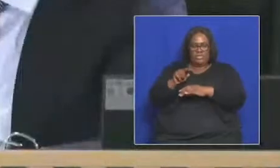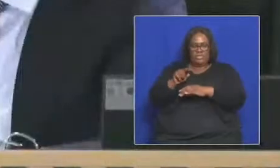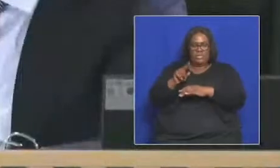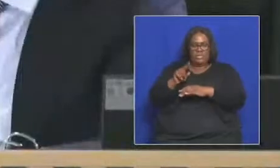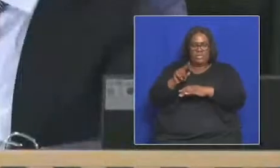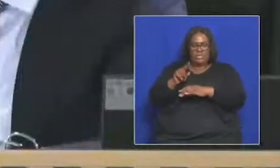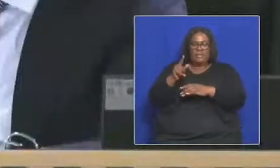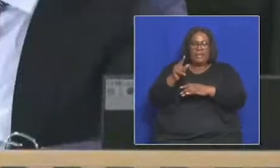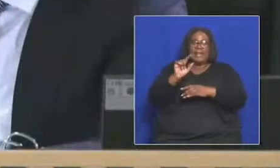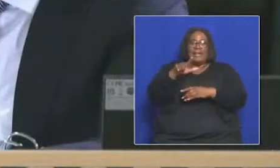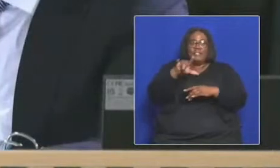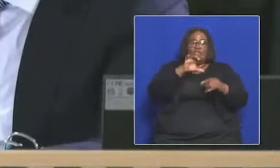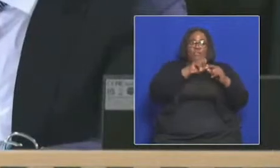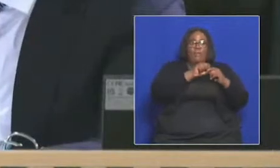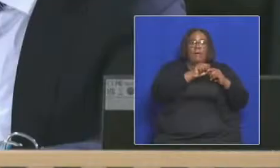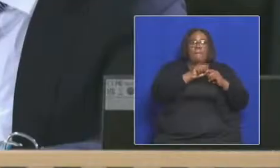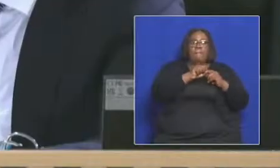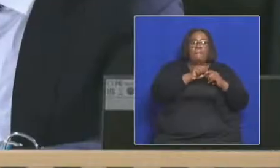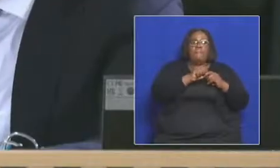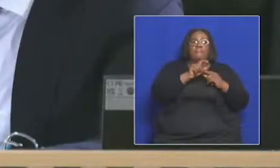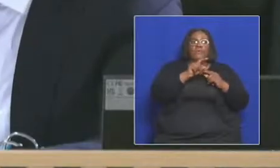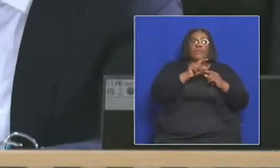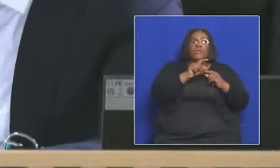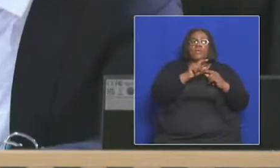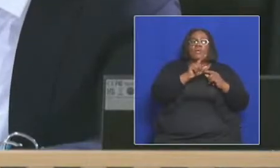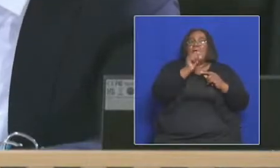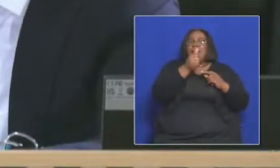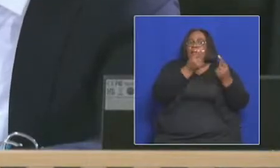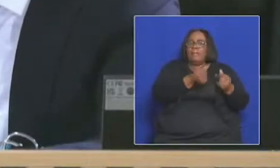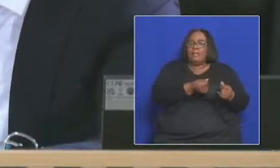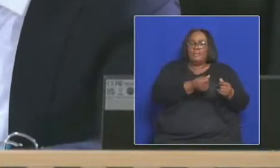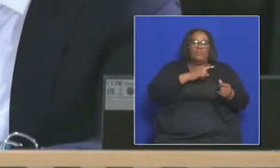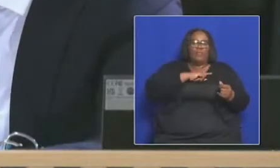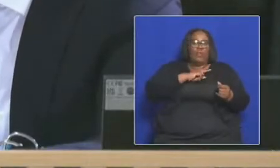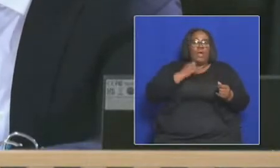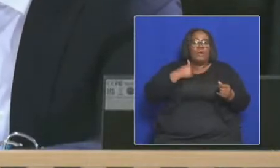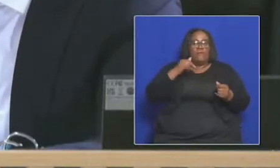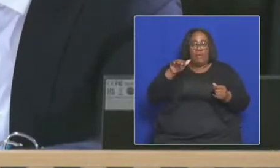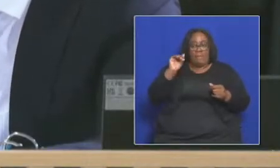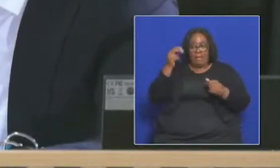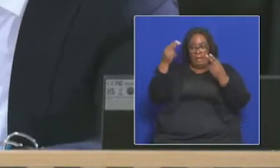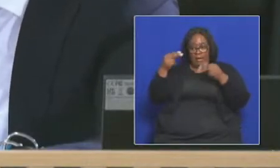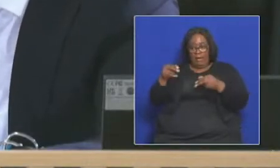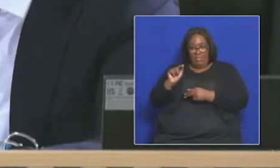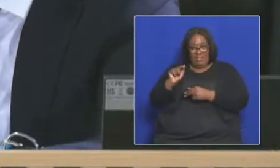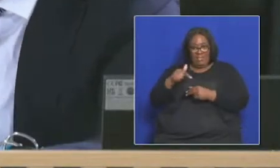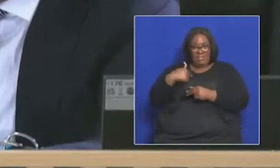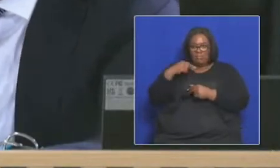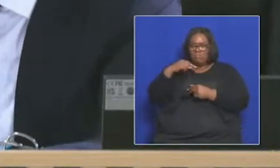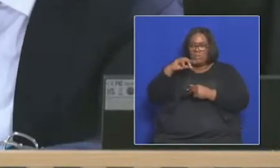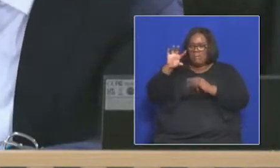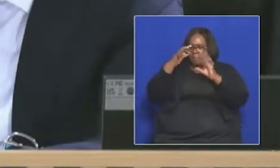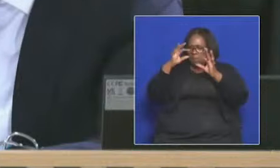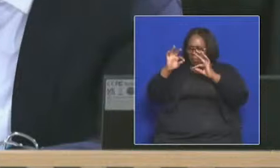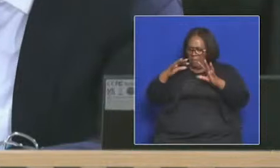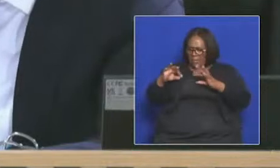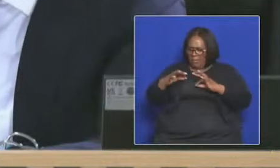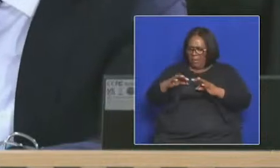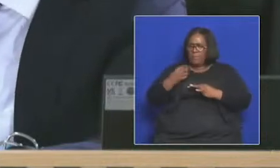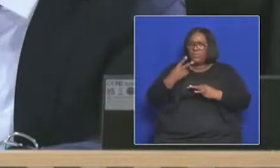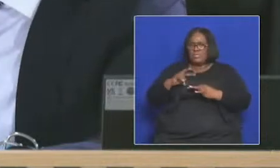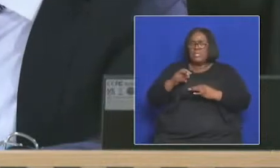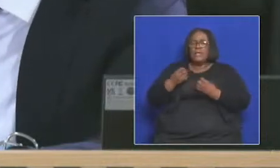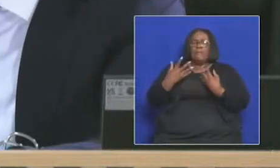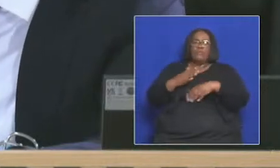assists. Okay. Once we go into the black AK bank and we see that most of the time this is the medical